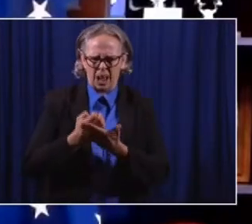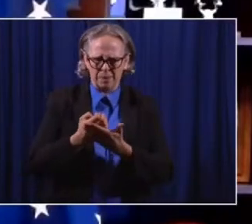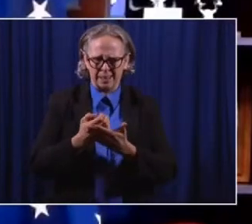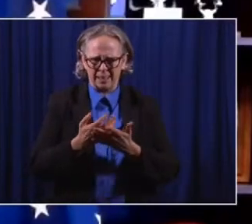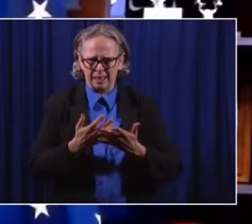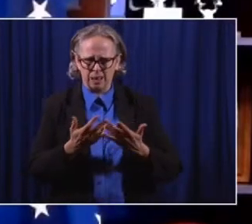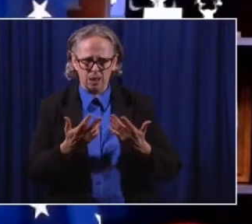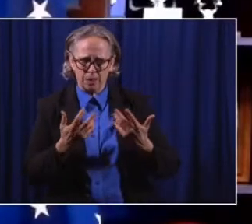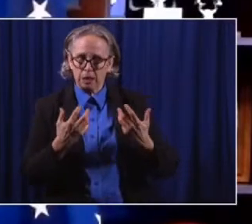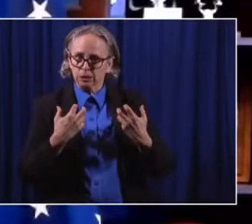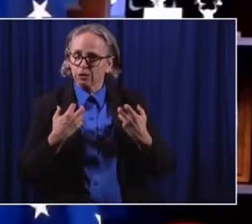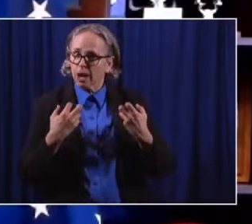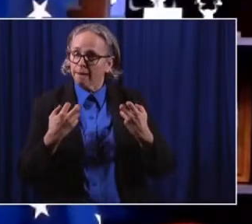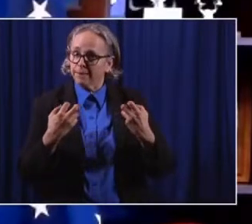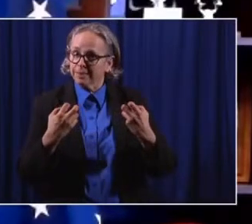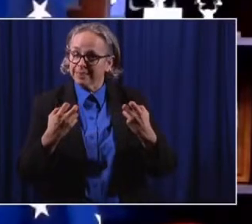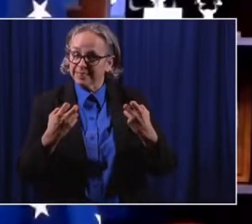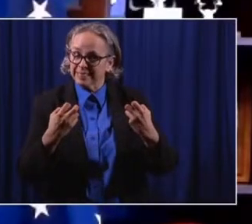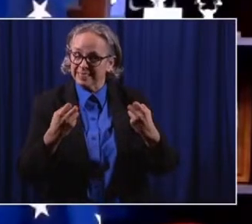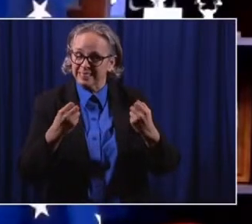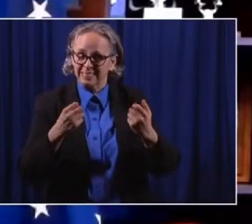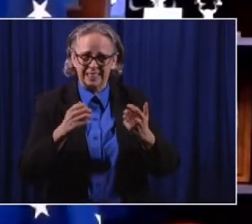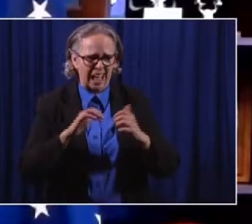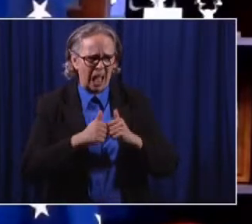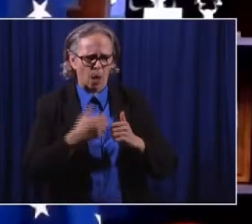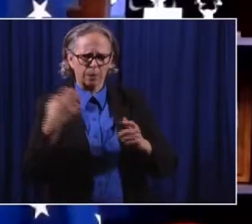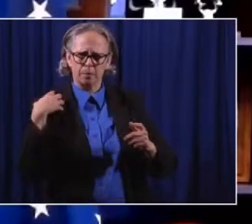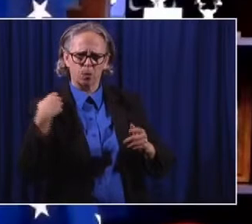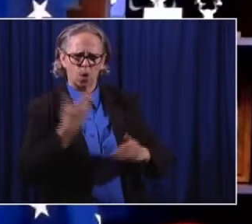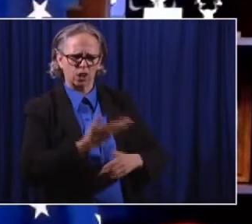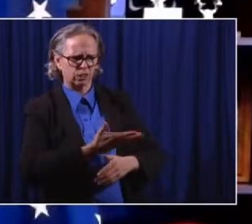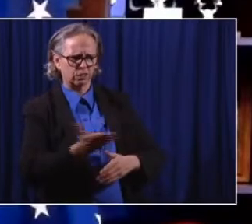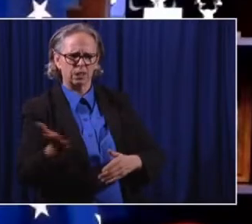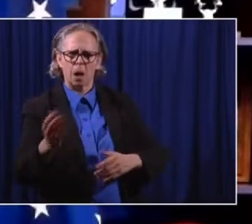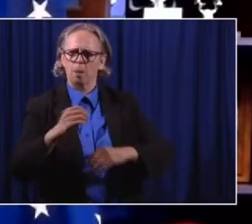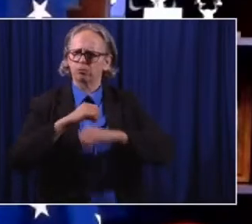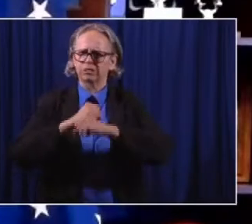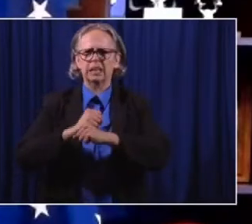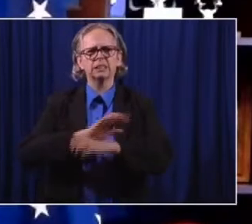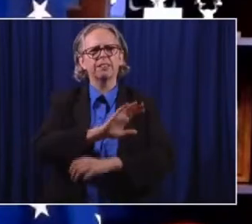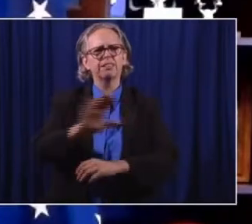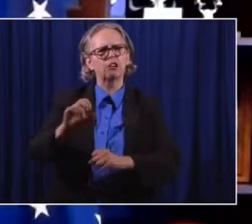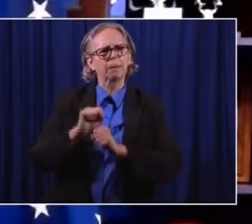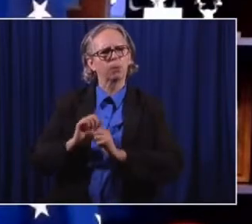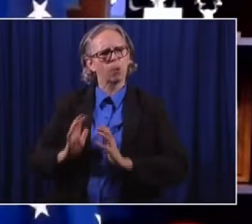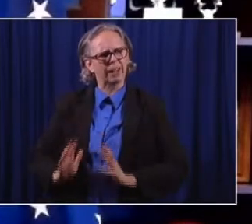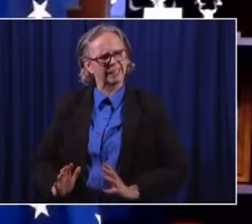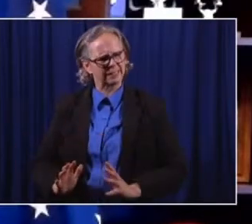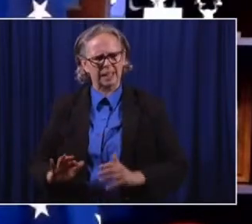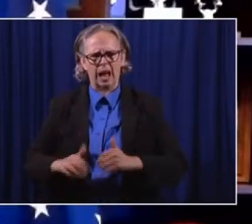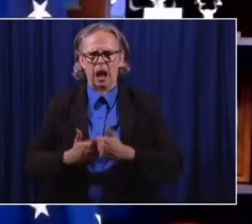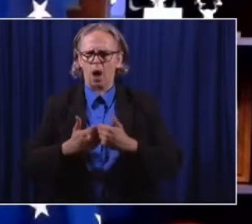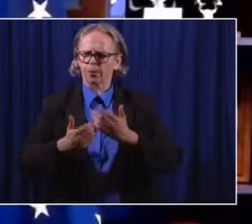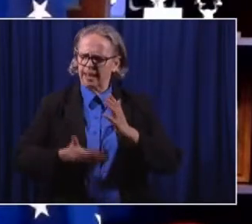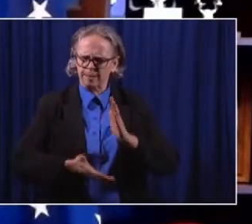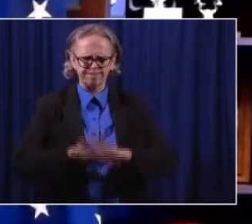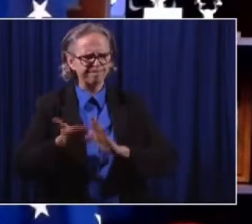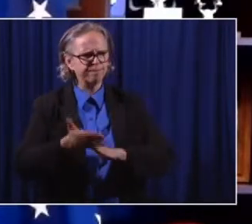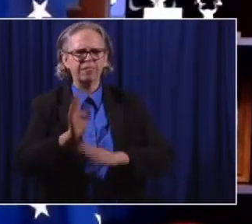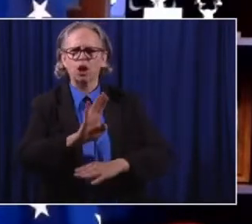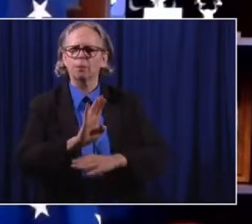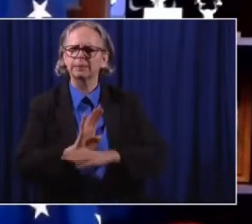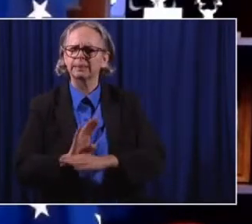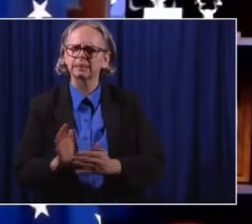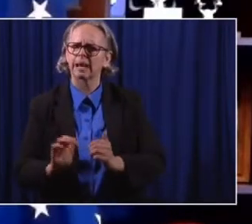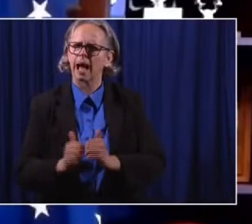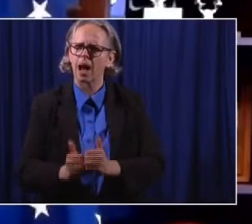are really helping us protect lives and livelihoods and live with the coronavirus in our lives and move forward economically.